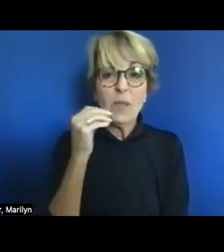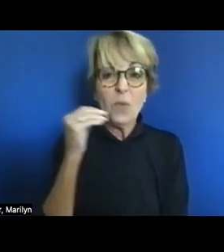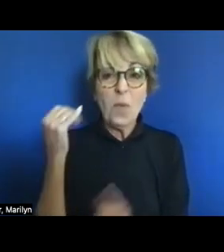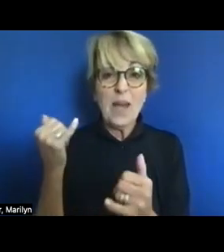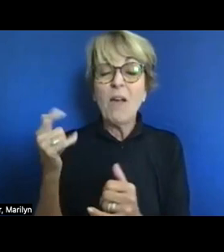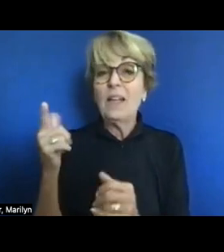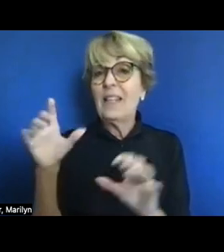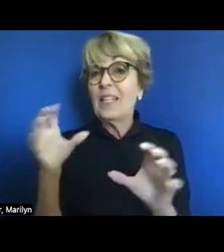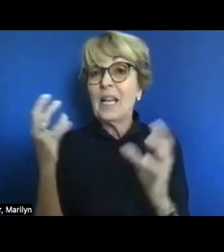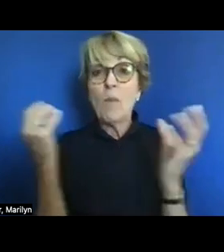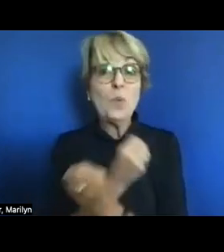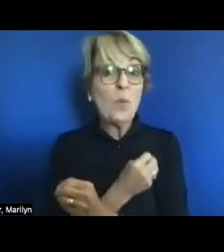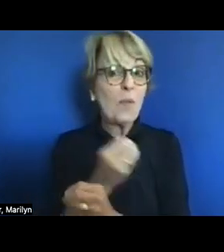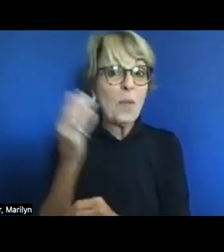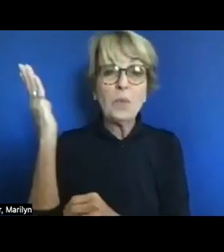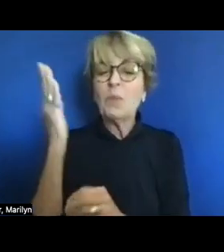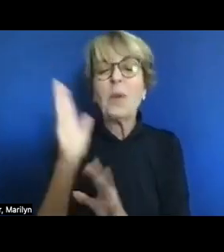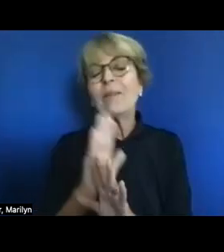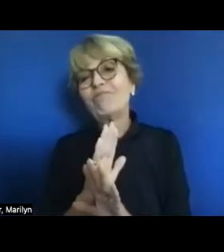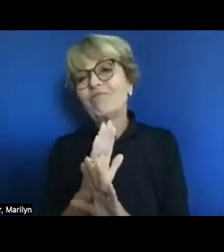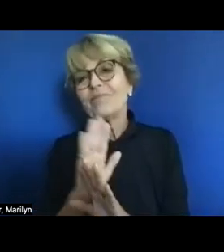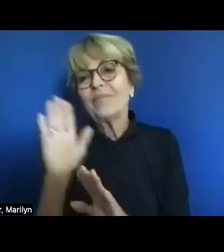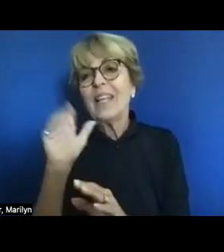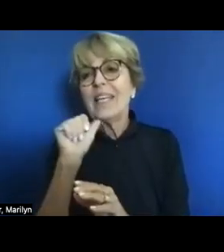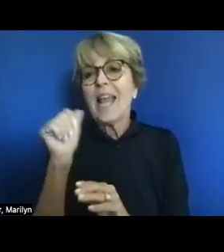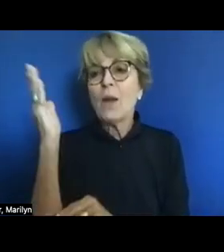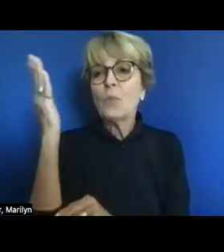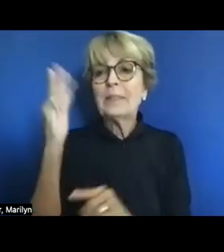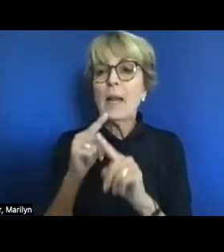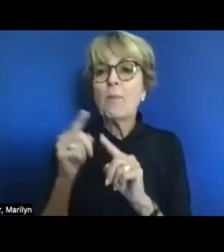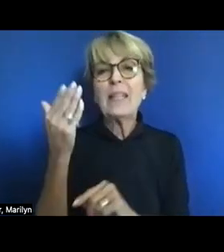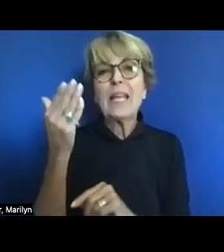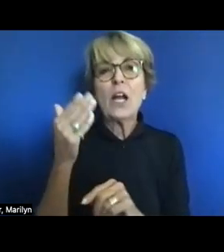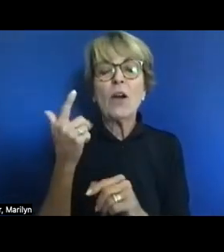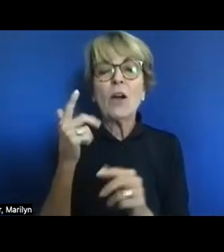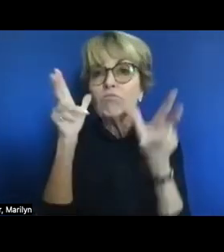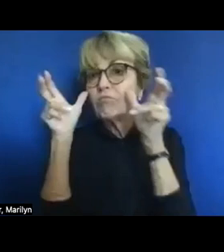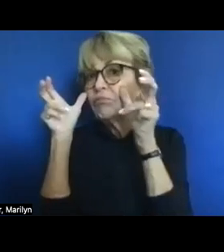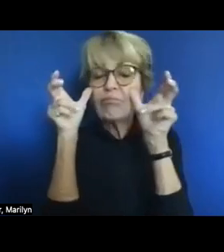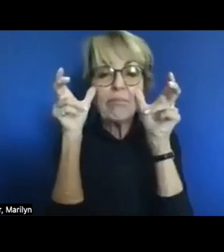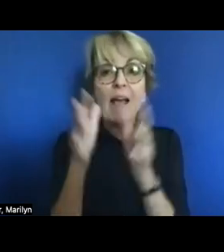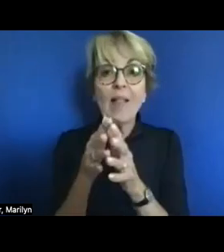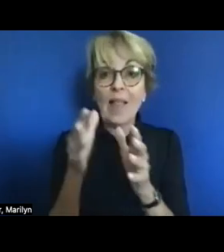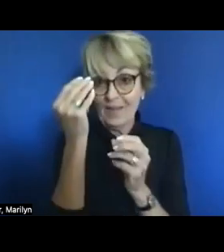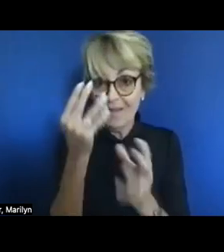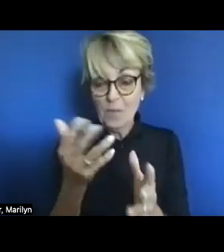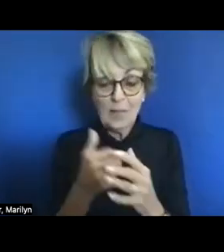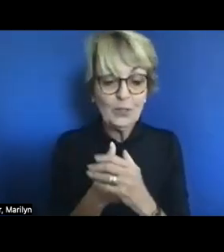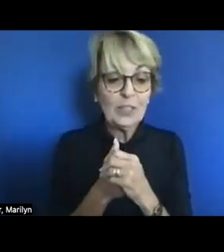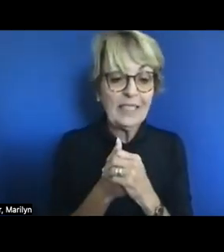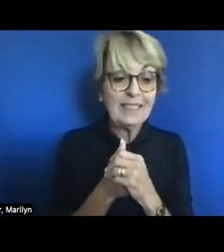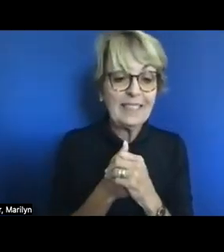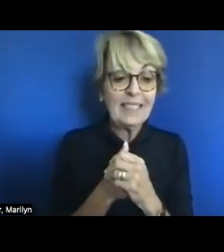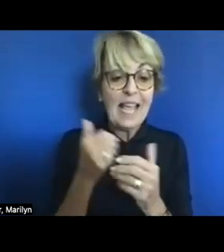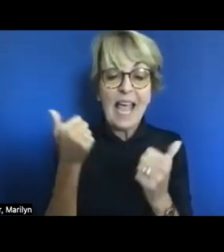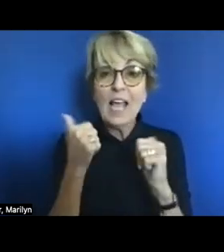beautiful presentation, or actually not a presentation, excuse me, but they were there just like taking in a lot of information, and just